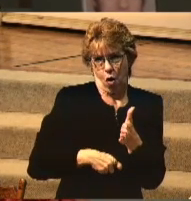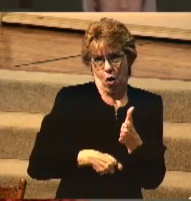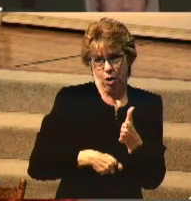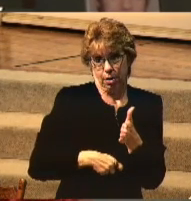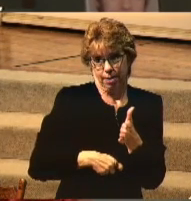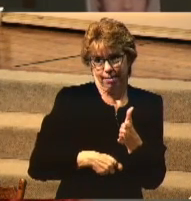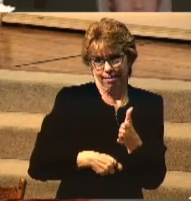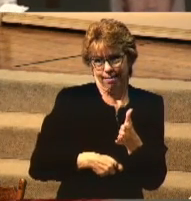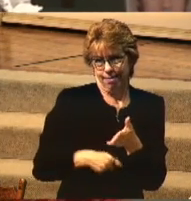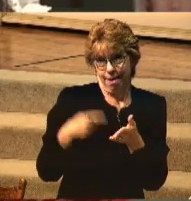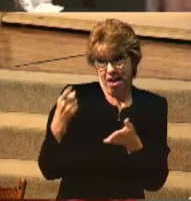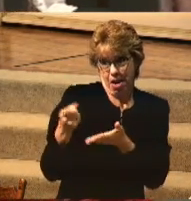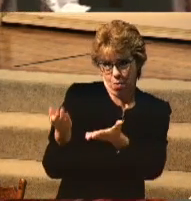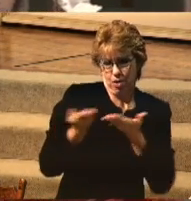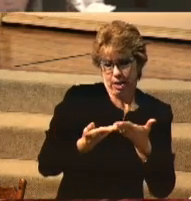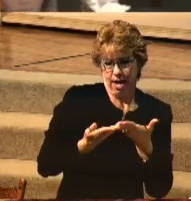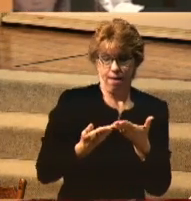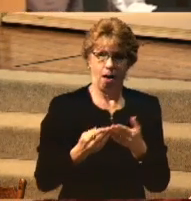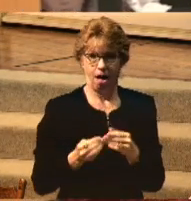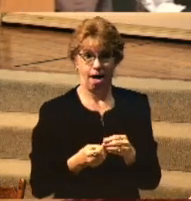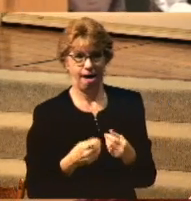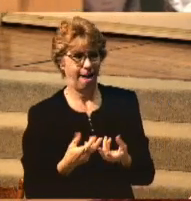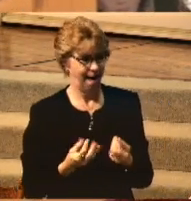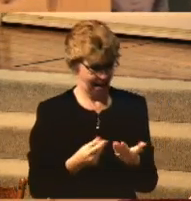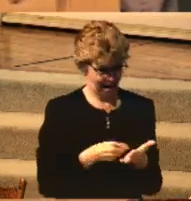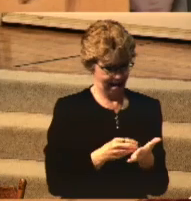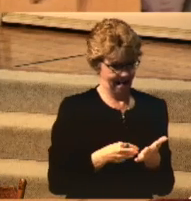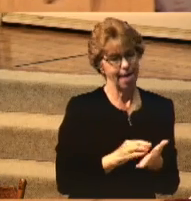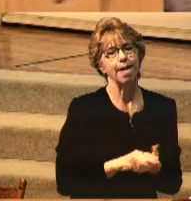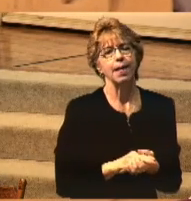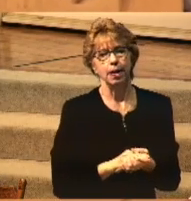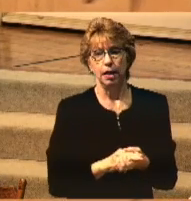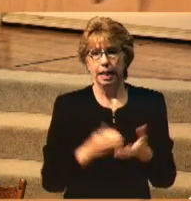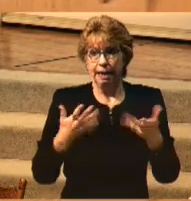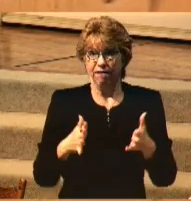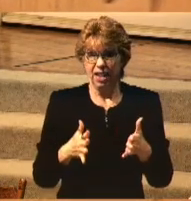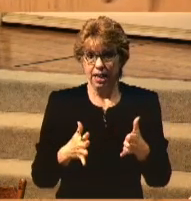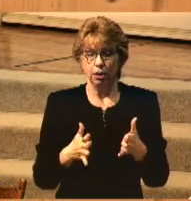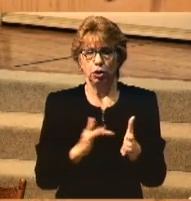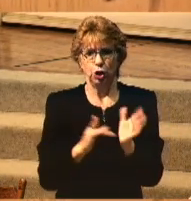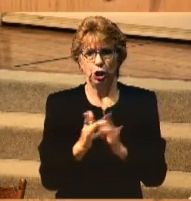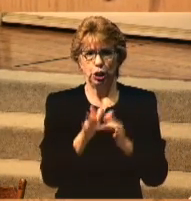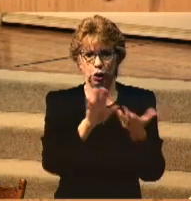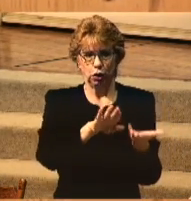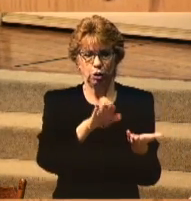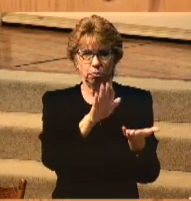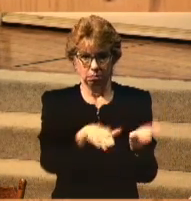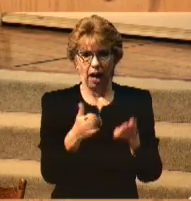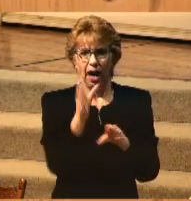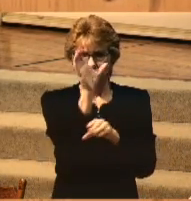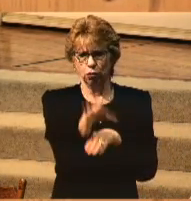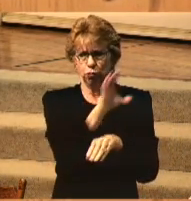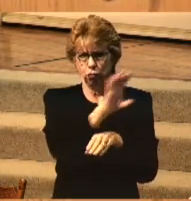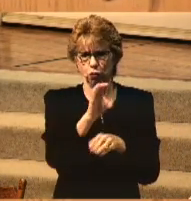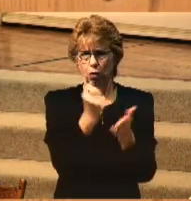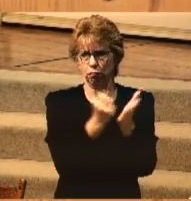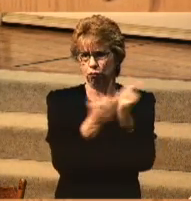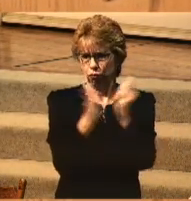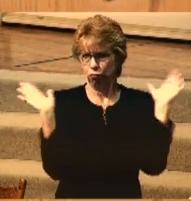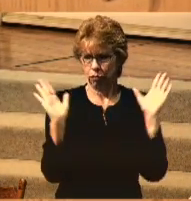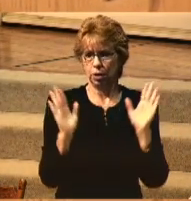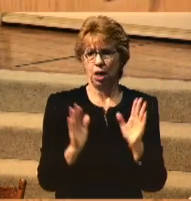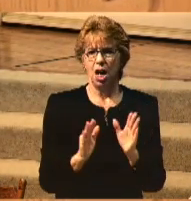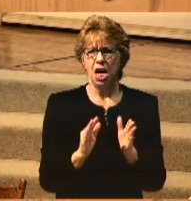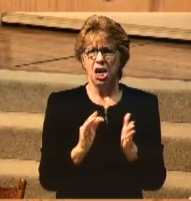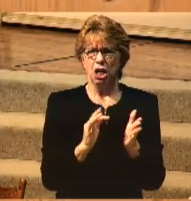whenever he received that, he came back after the crucifixion and he tried to give it back. He tried